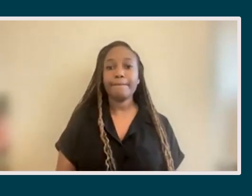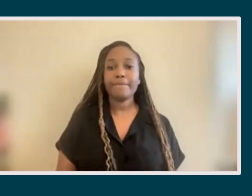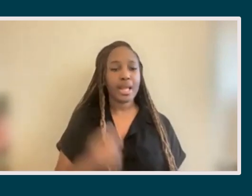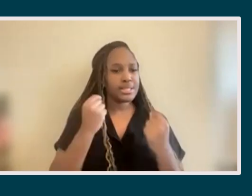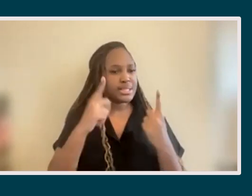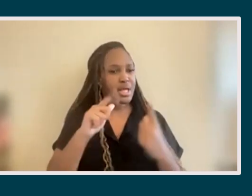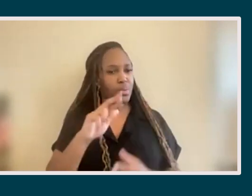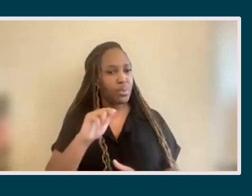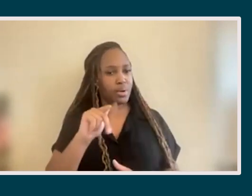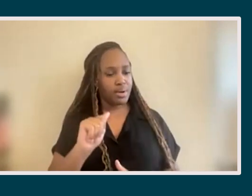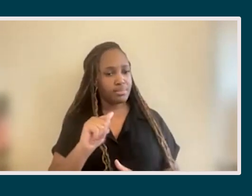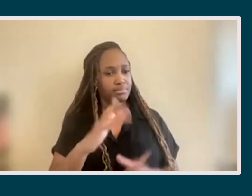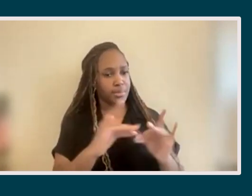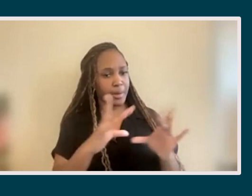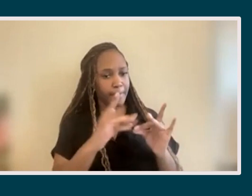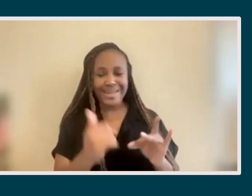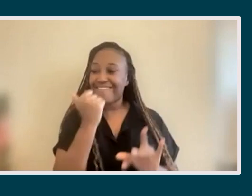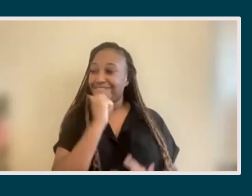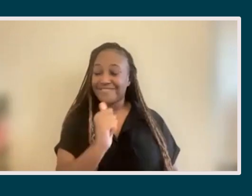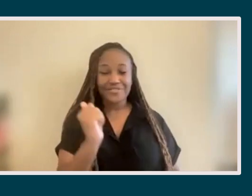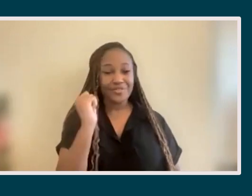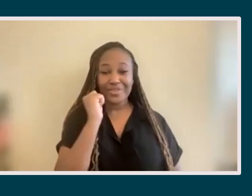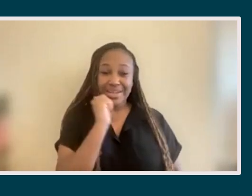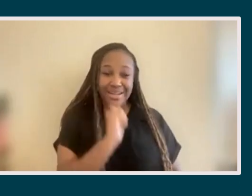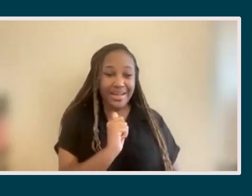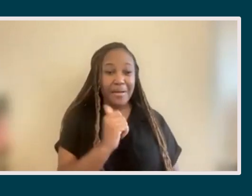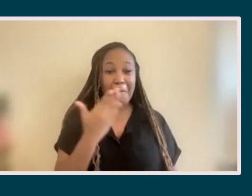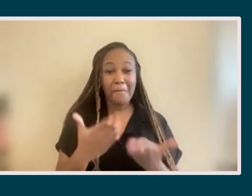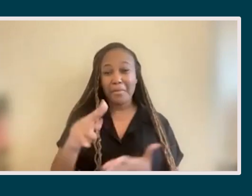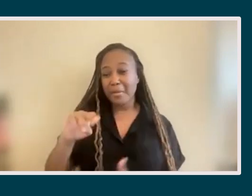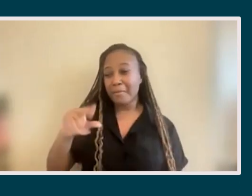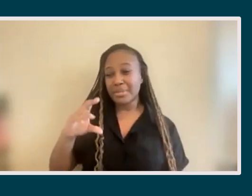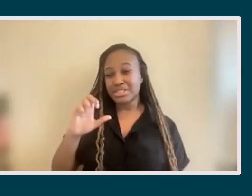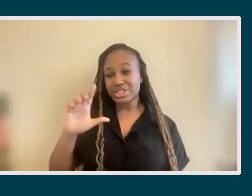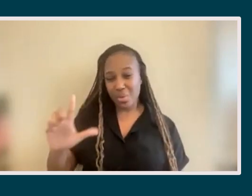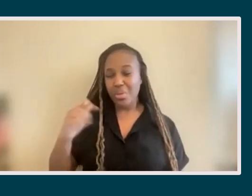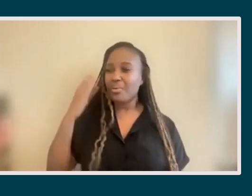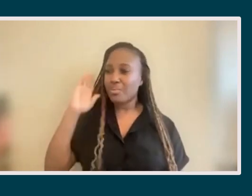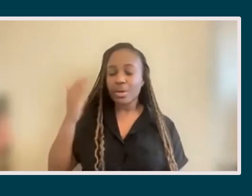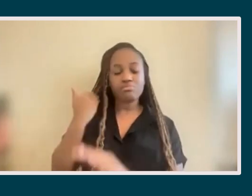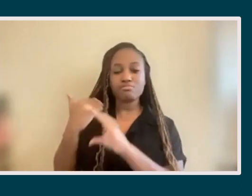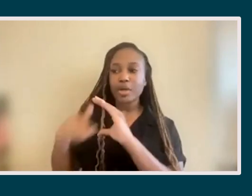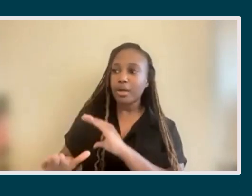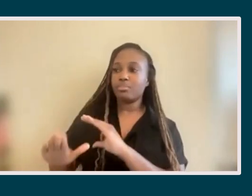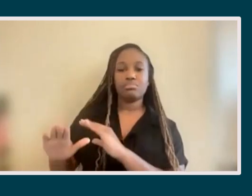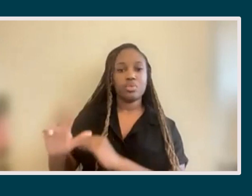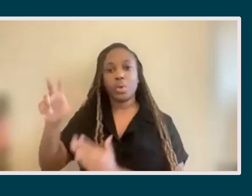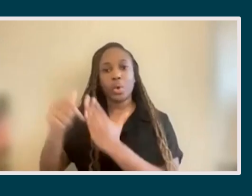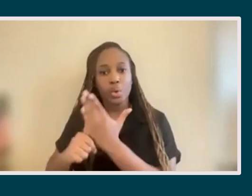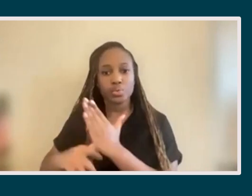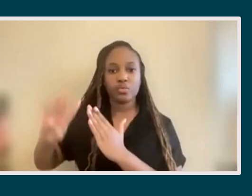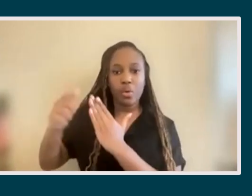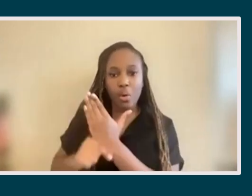saying, because on a day-to-day basis, I may send Michelle 3 or 4 articles. I may send Barb some and say, look